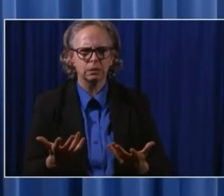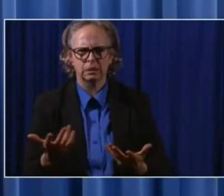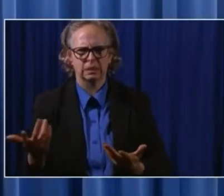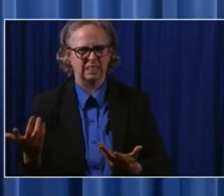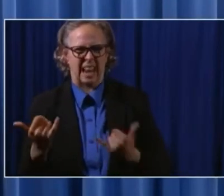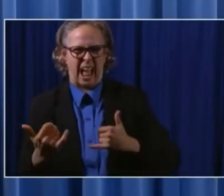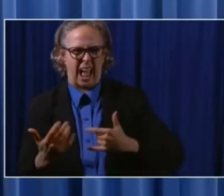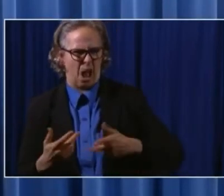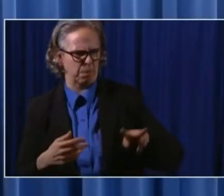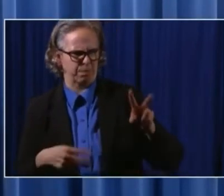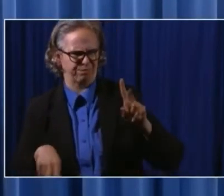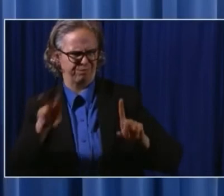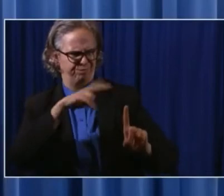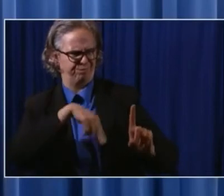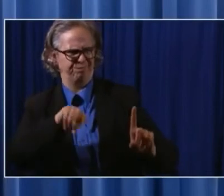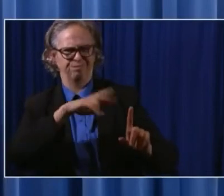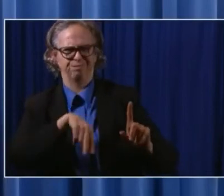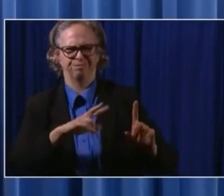that is a very, very sad thing.